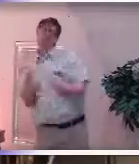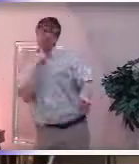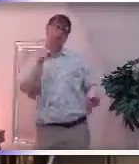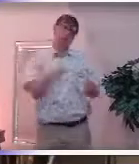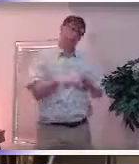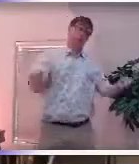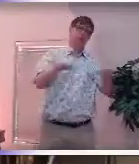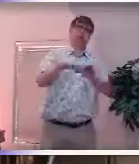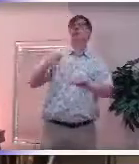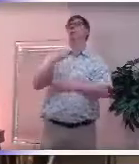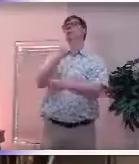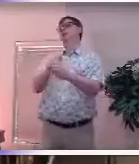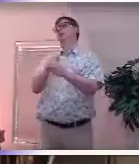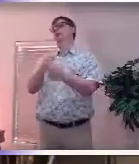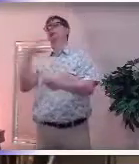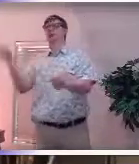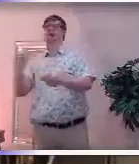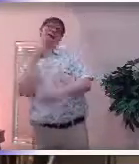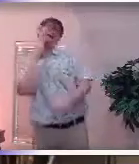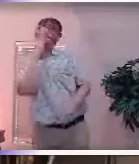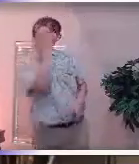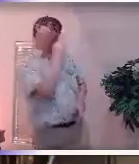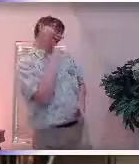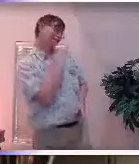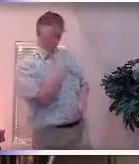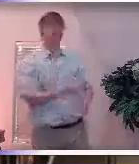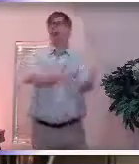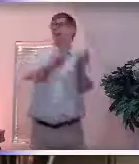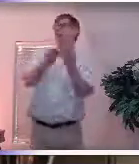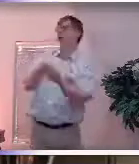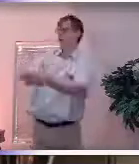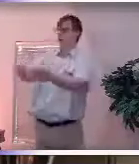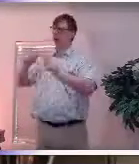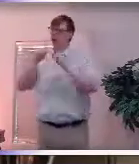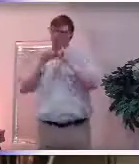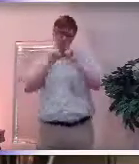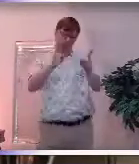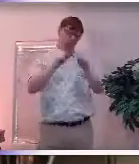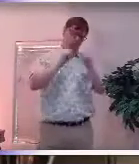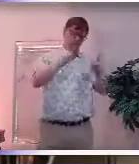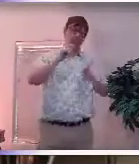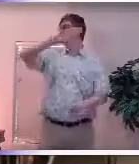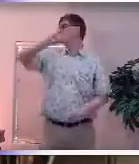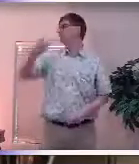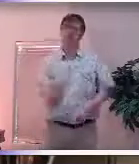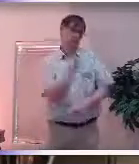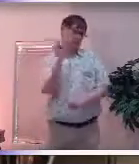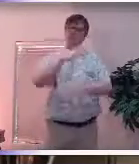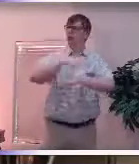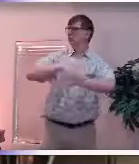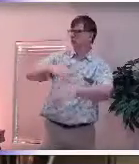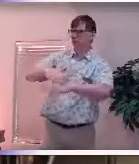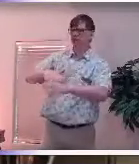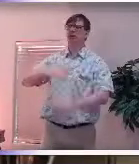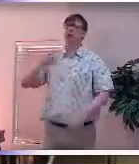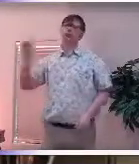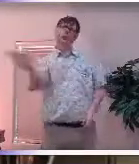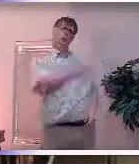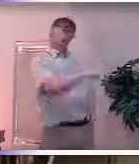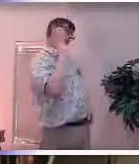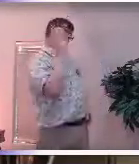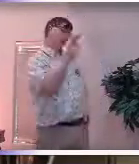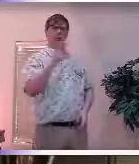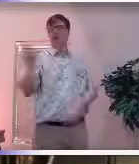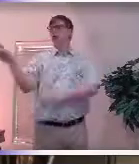that'll make us look younger, you know, giving us messages that, you know, we're just not enough as we are. That we